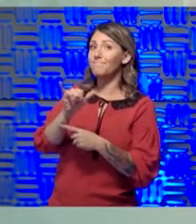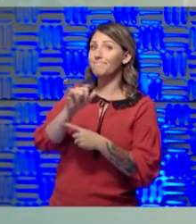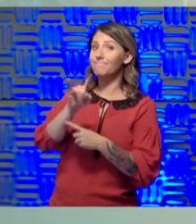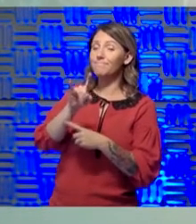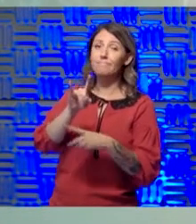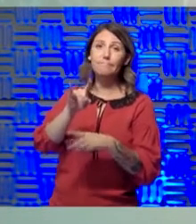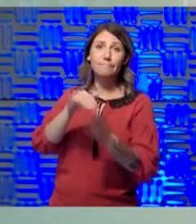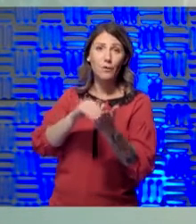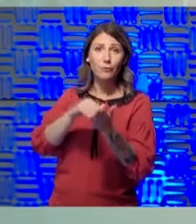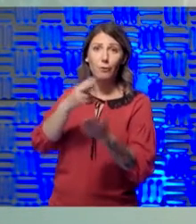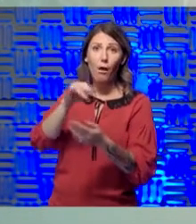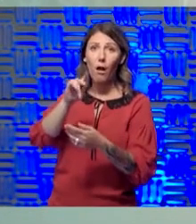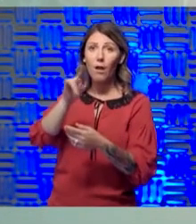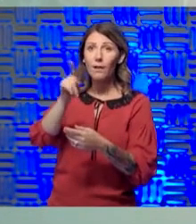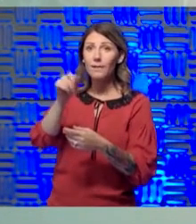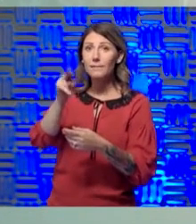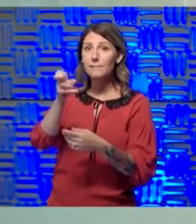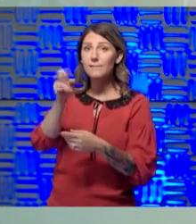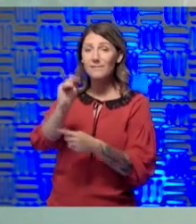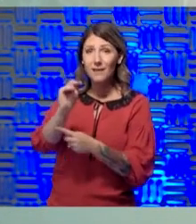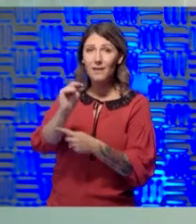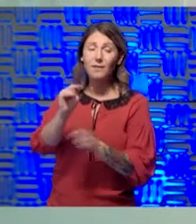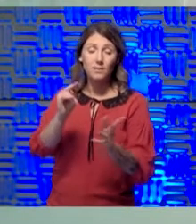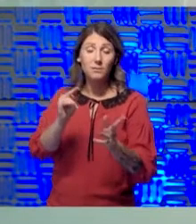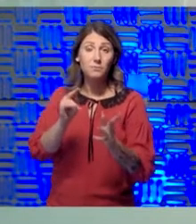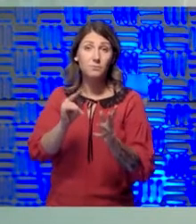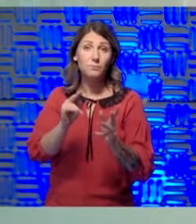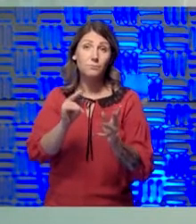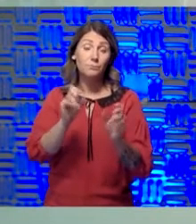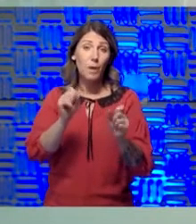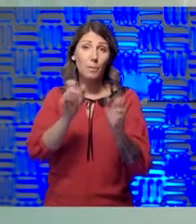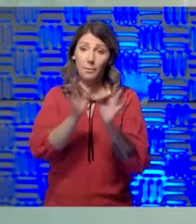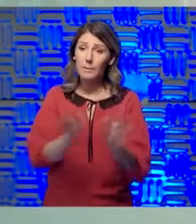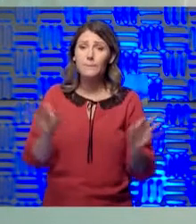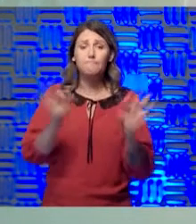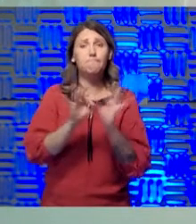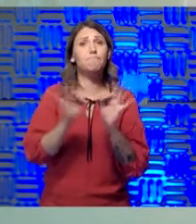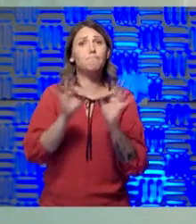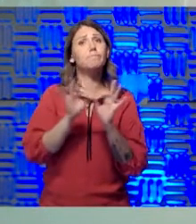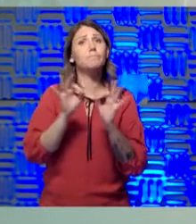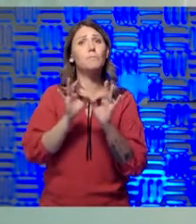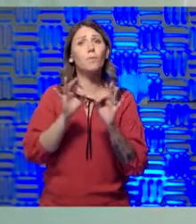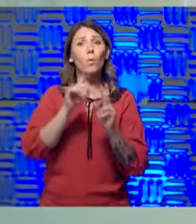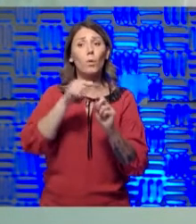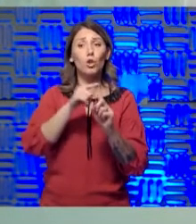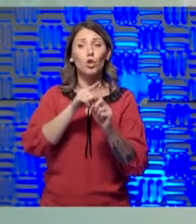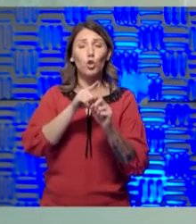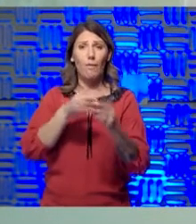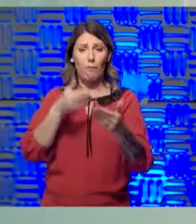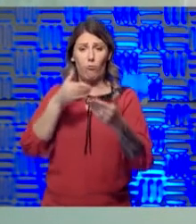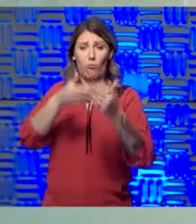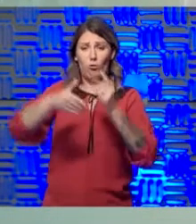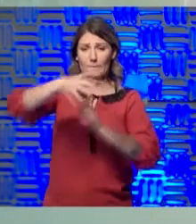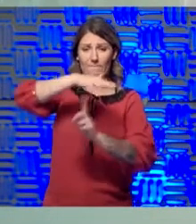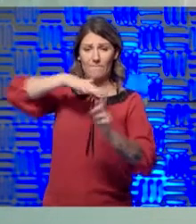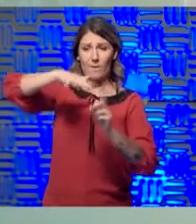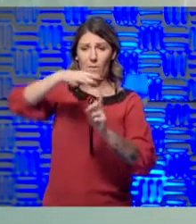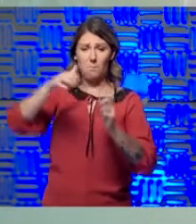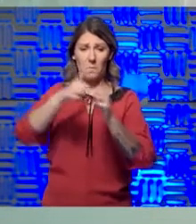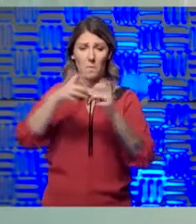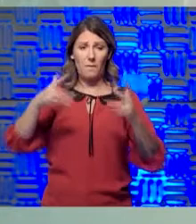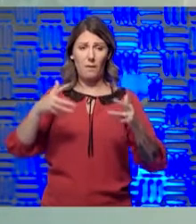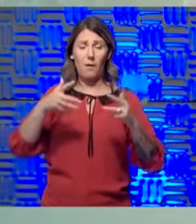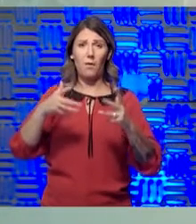a mask is probably a prudent measure when you're in that close of environment with that much